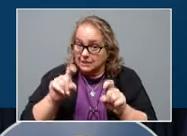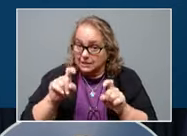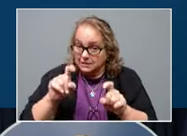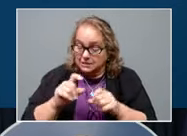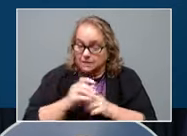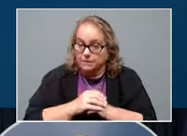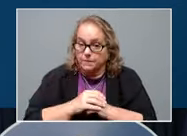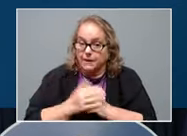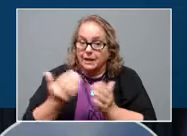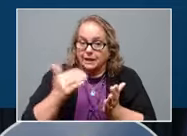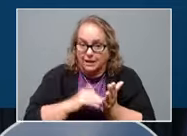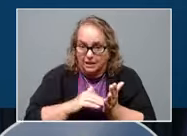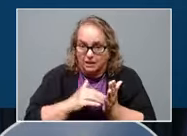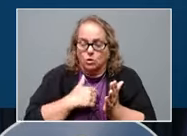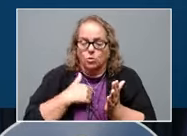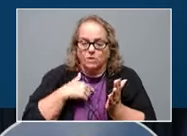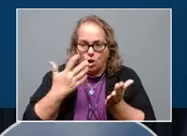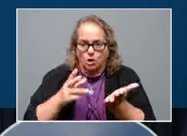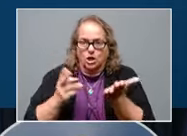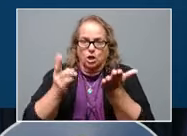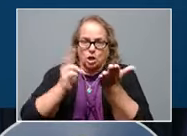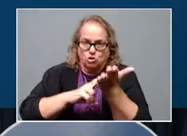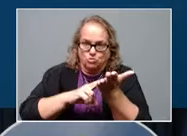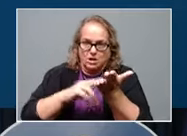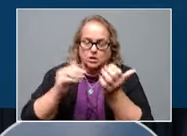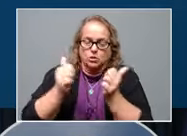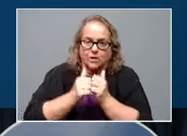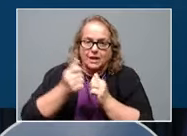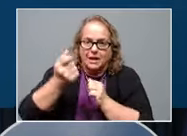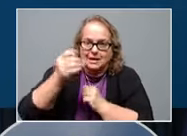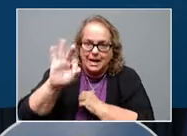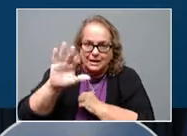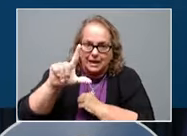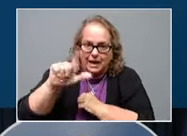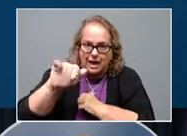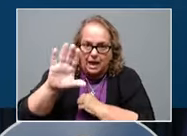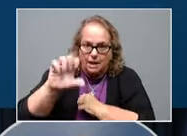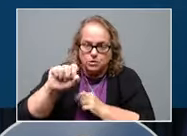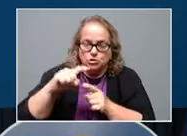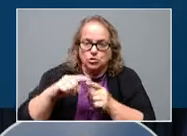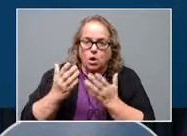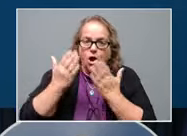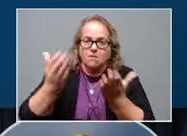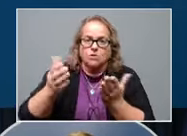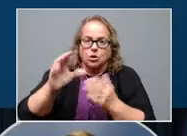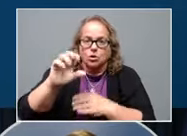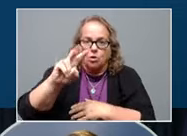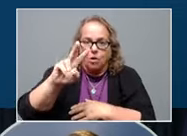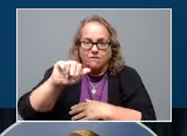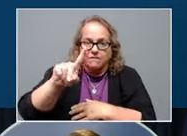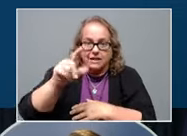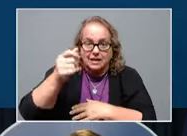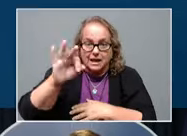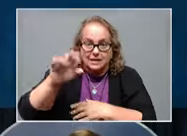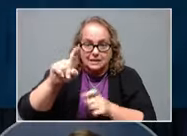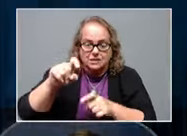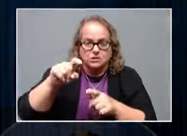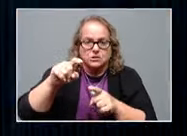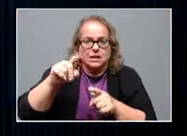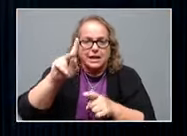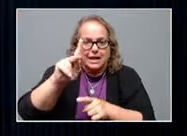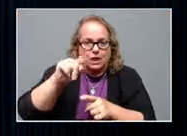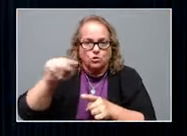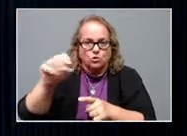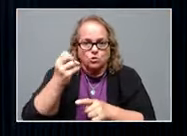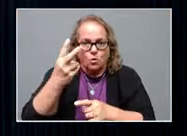we've contracted with 19 labs to offer COVID-19 testing in K through 12 schools with no cost